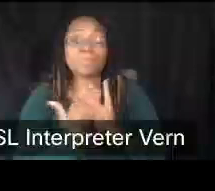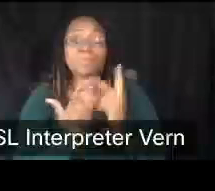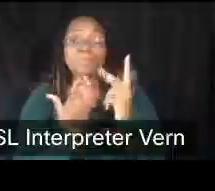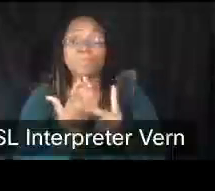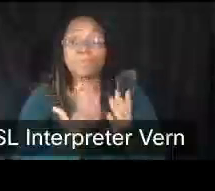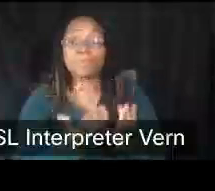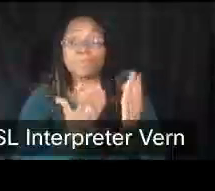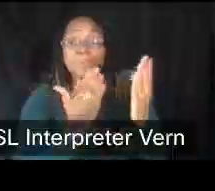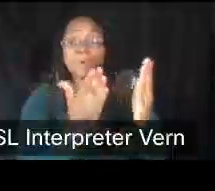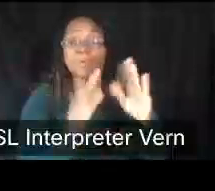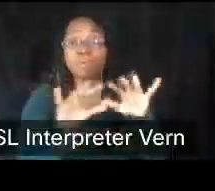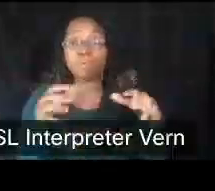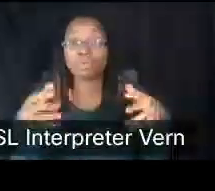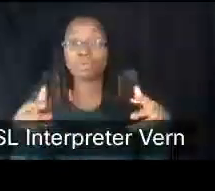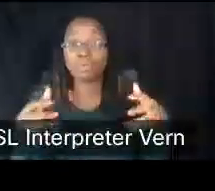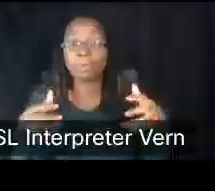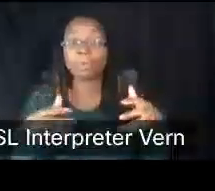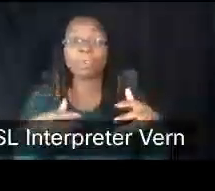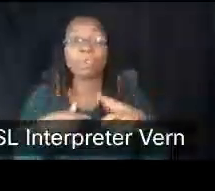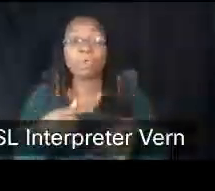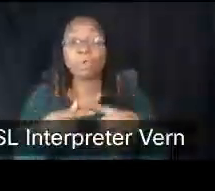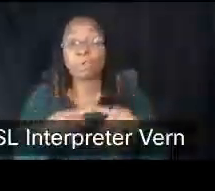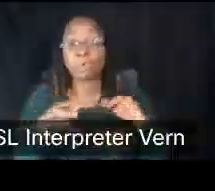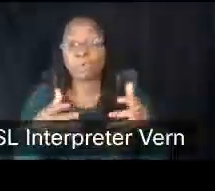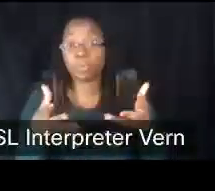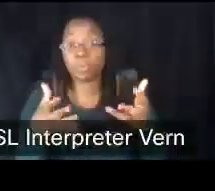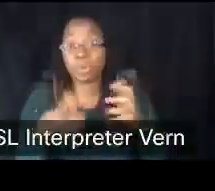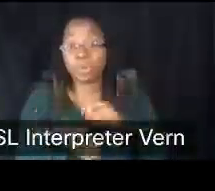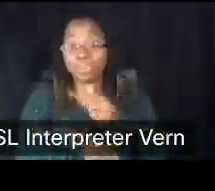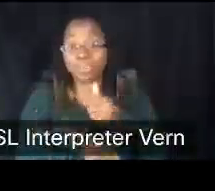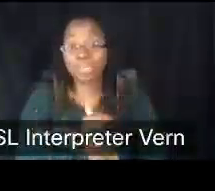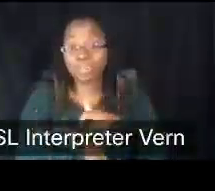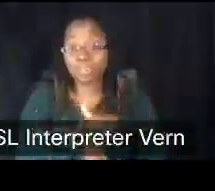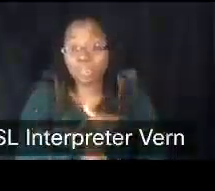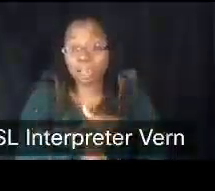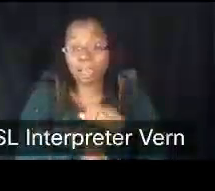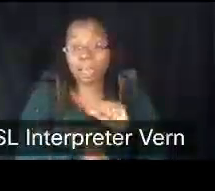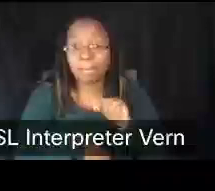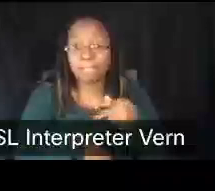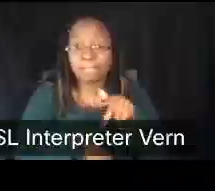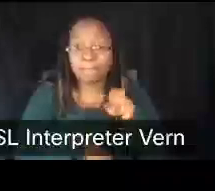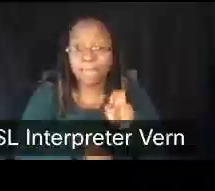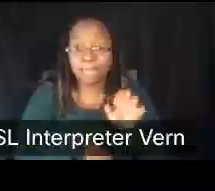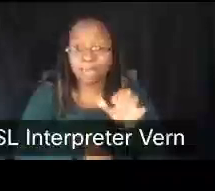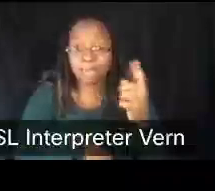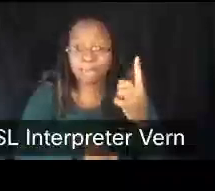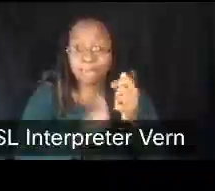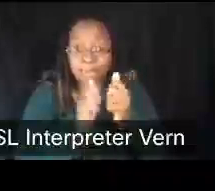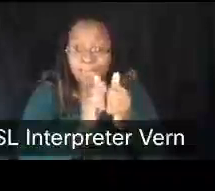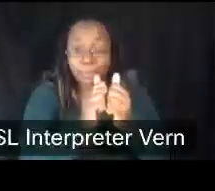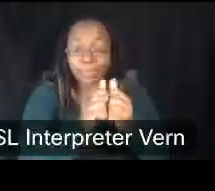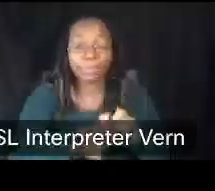group is that whenever the group wanted to set some time and space to do something together, they would be